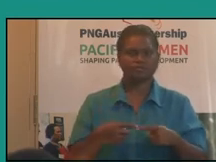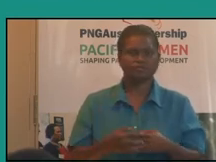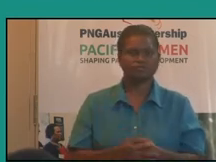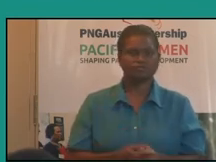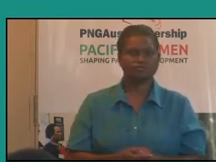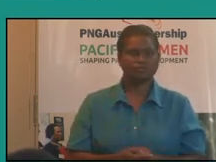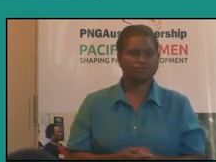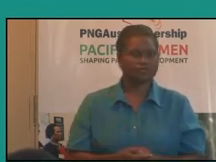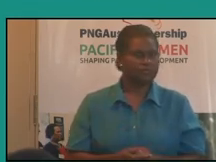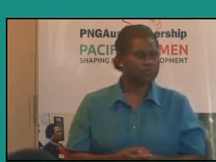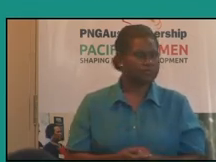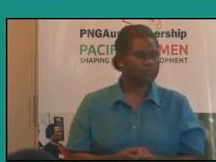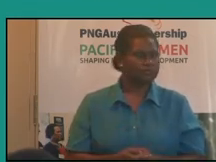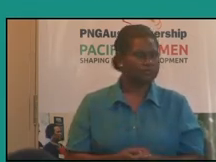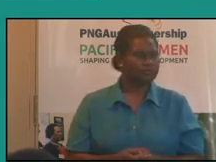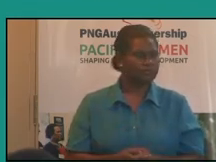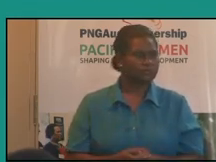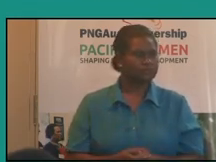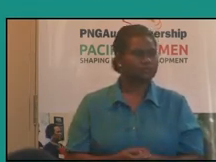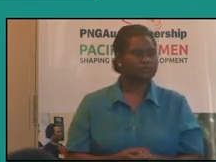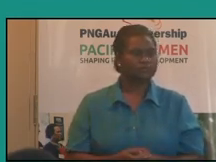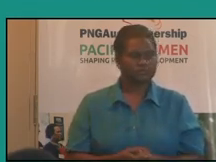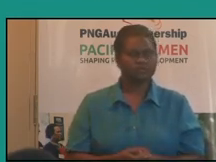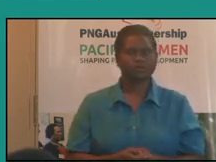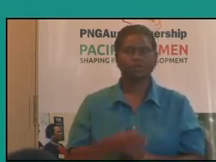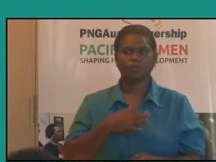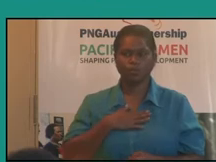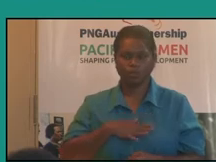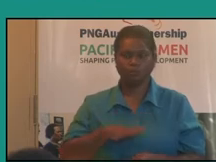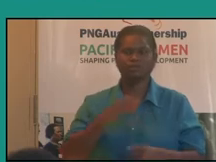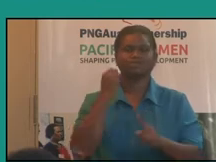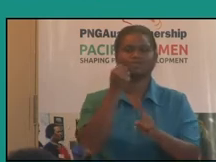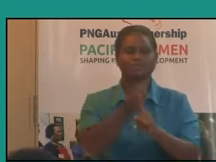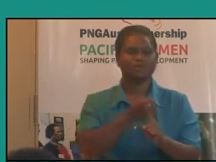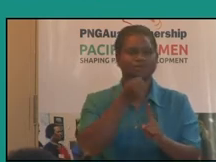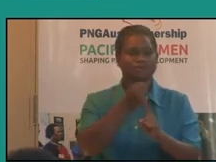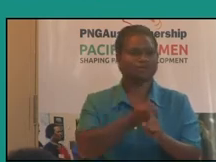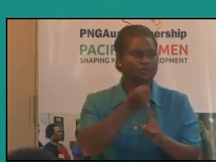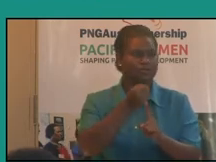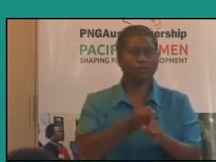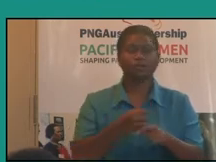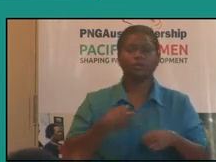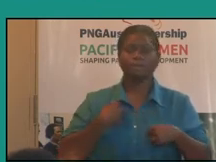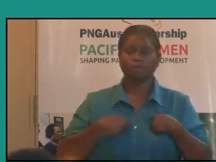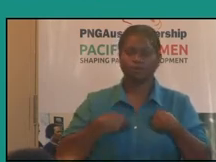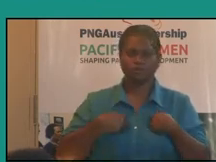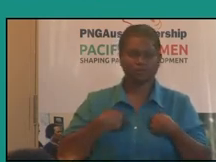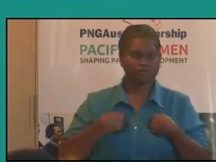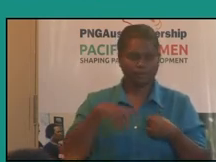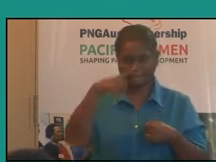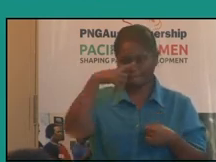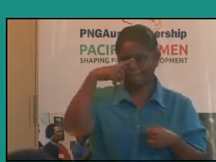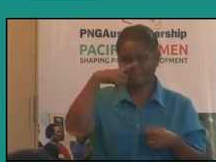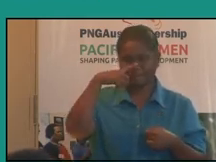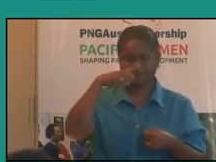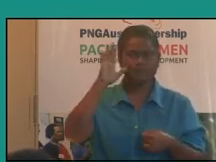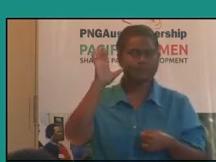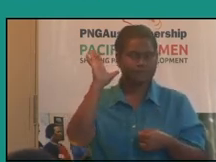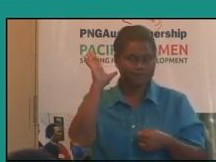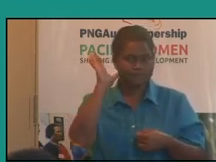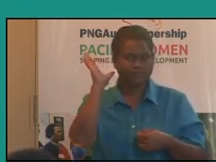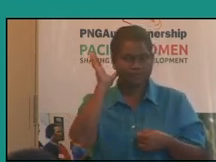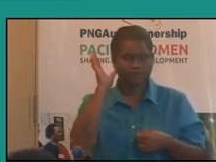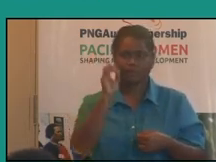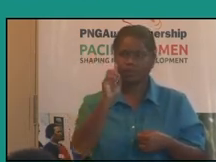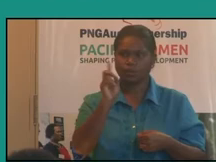pushing for women to do is to campaign on issues. Maybe if we really campaign on issues, and if people can start listening to the